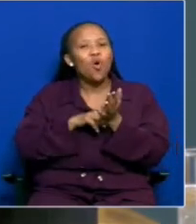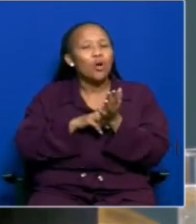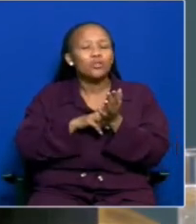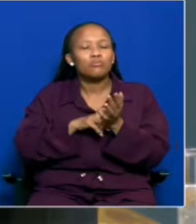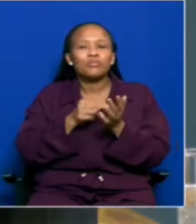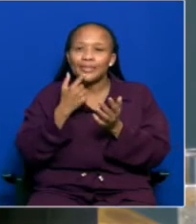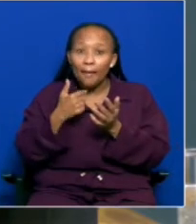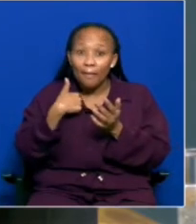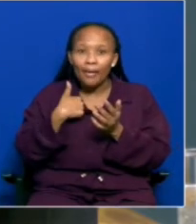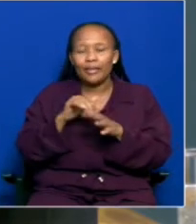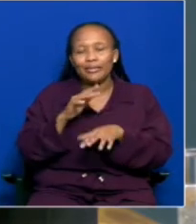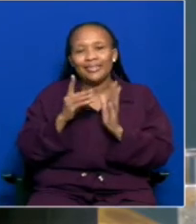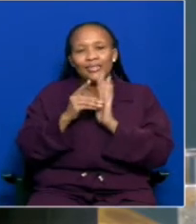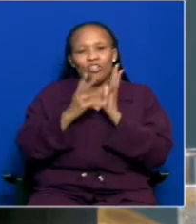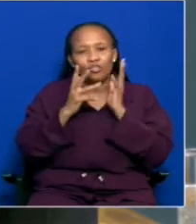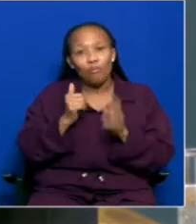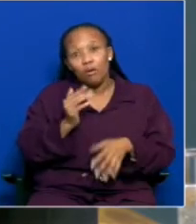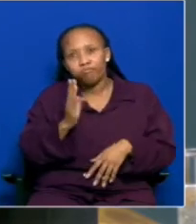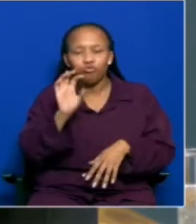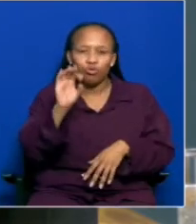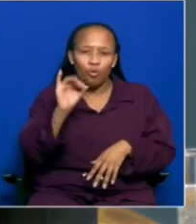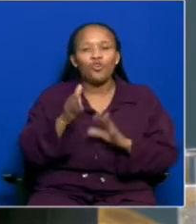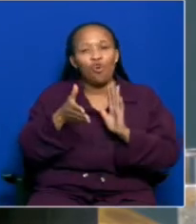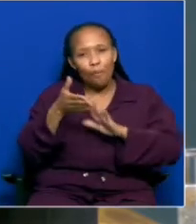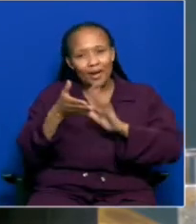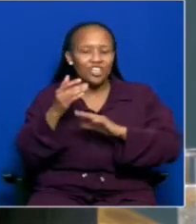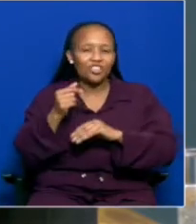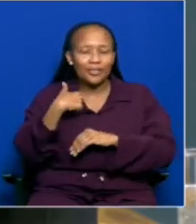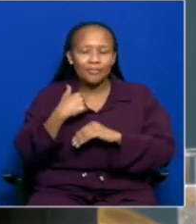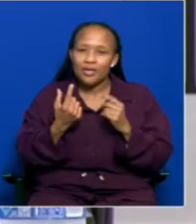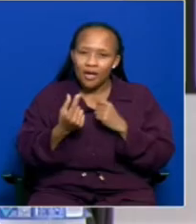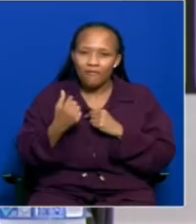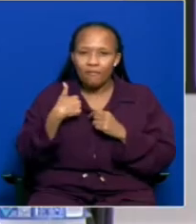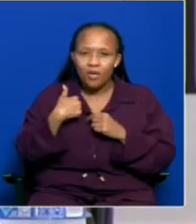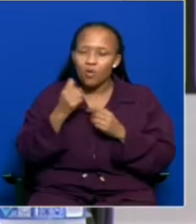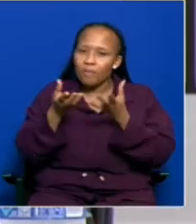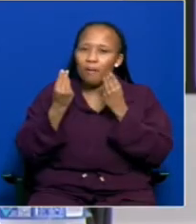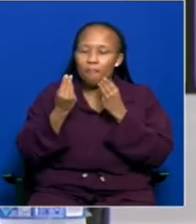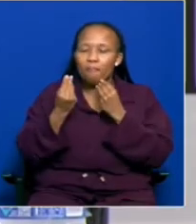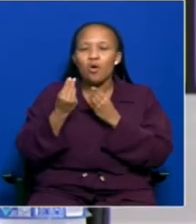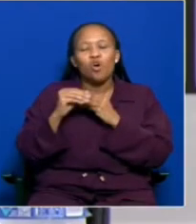it was an operation, and we confiscated stolen goods? No, I don't have, but I depend on members.